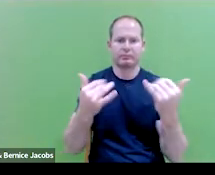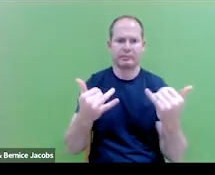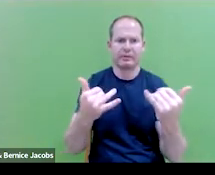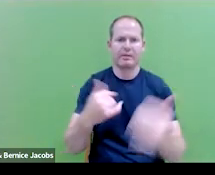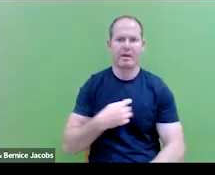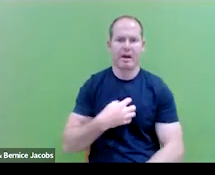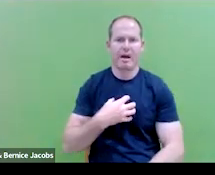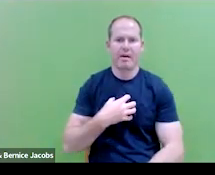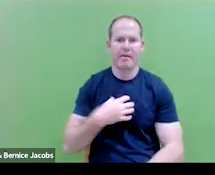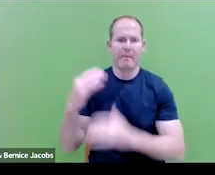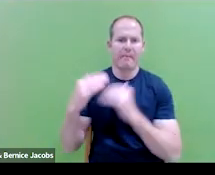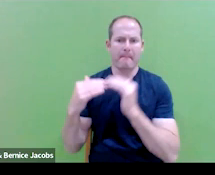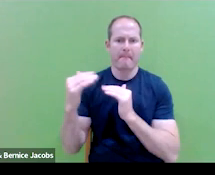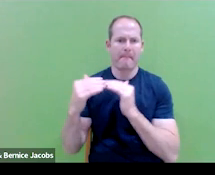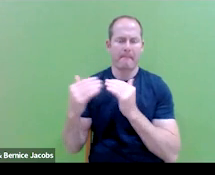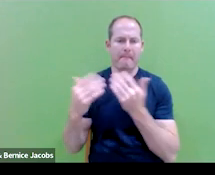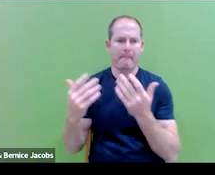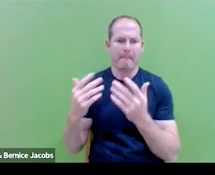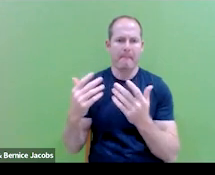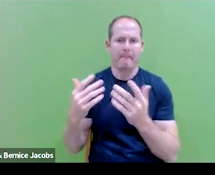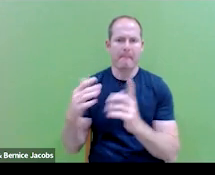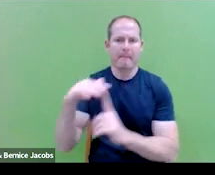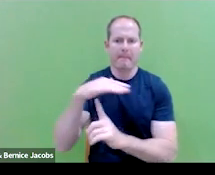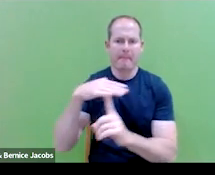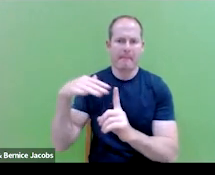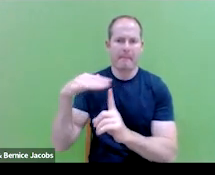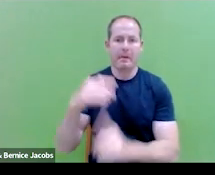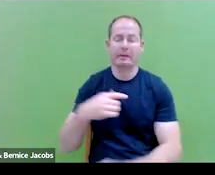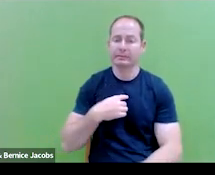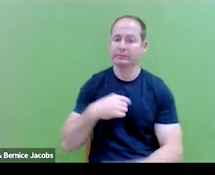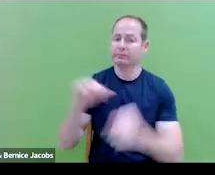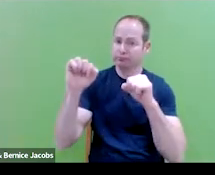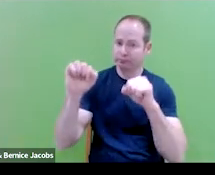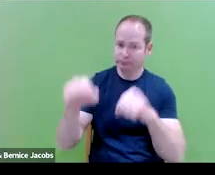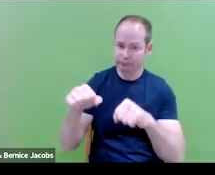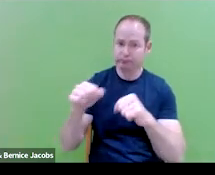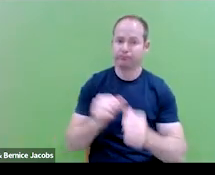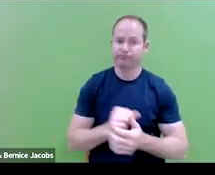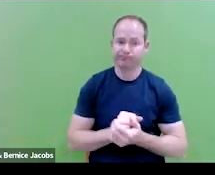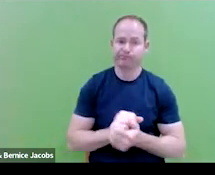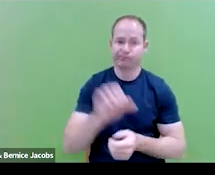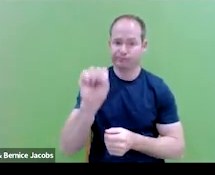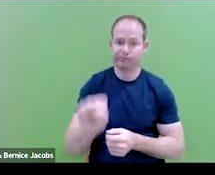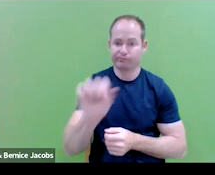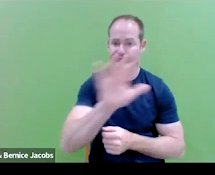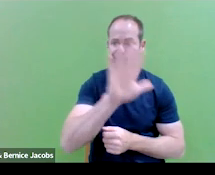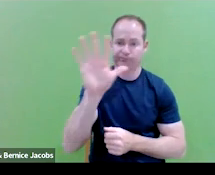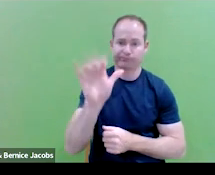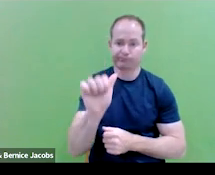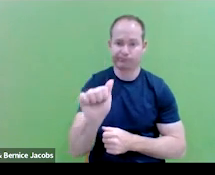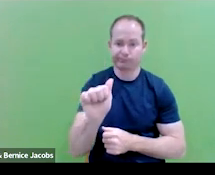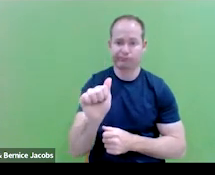built environment. Colette, I absolutely agree with you in the fact that South Africa is very good at making